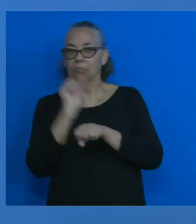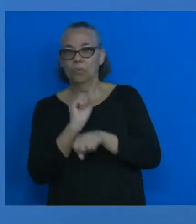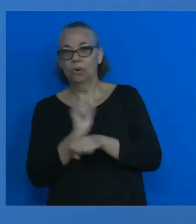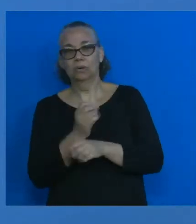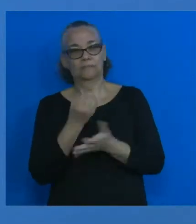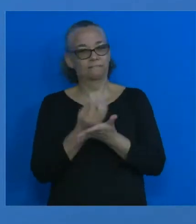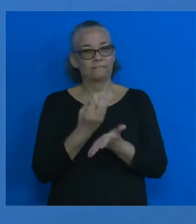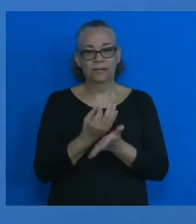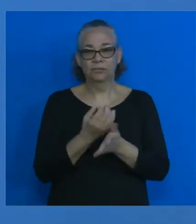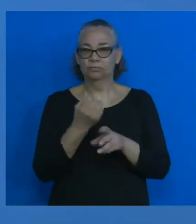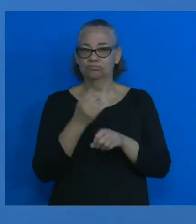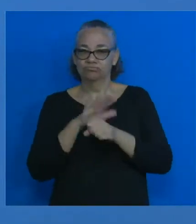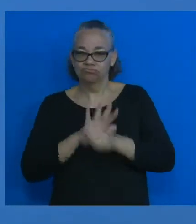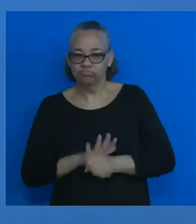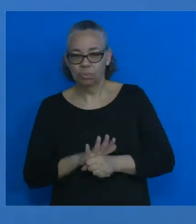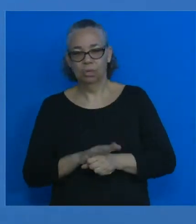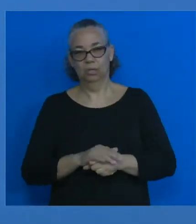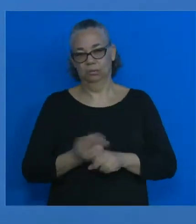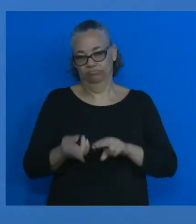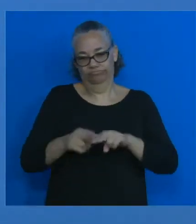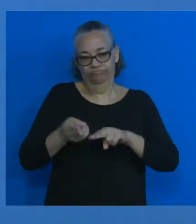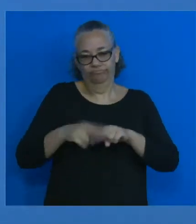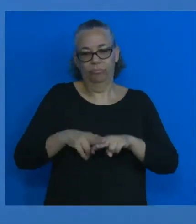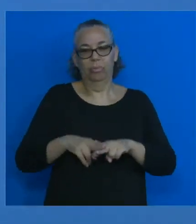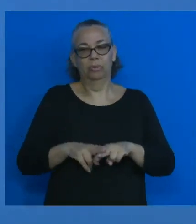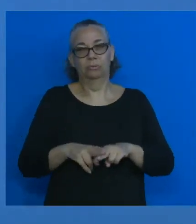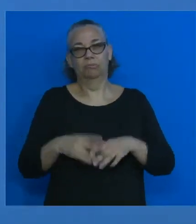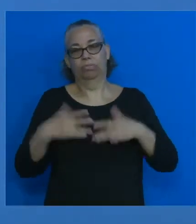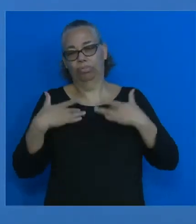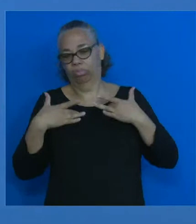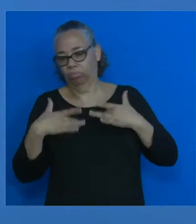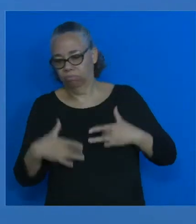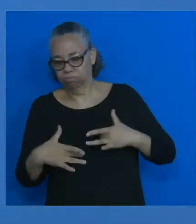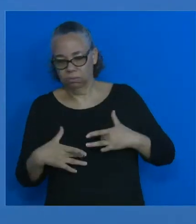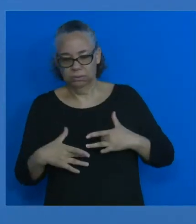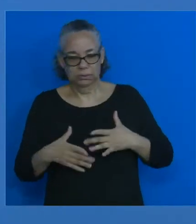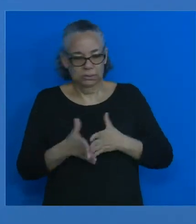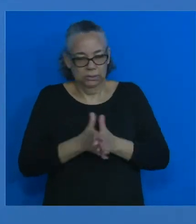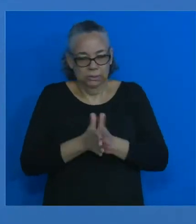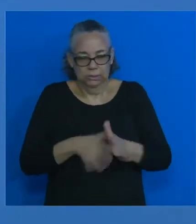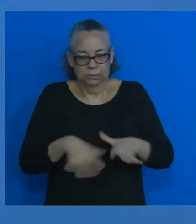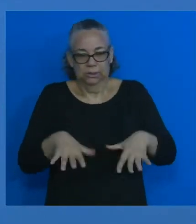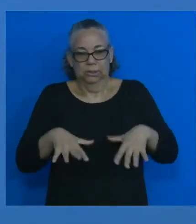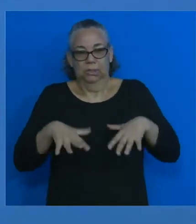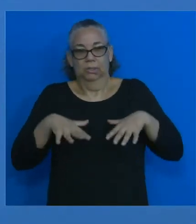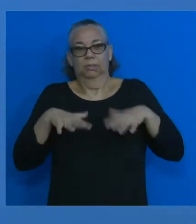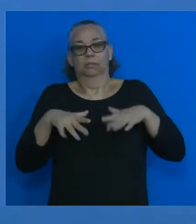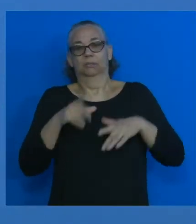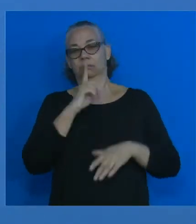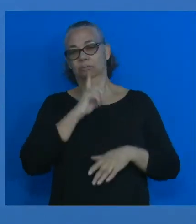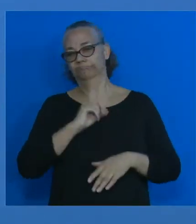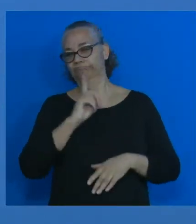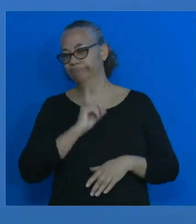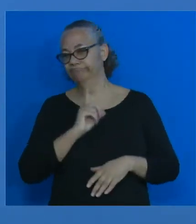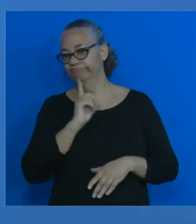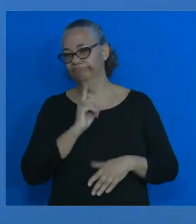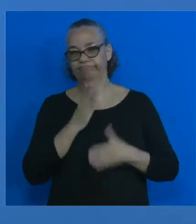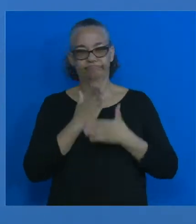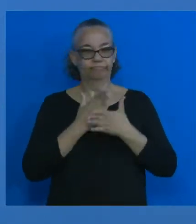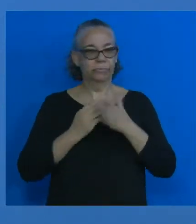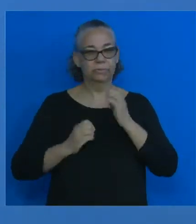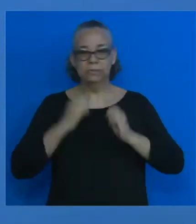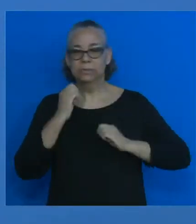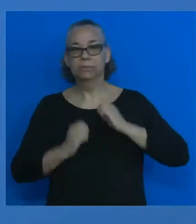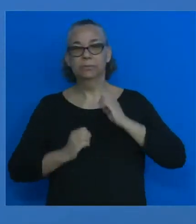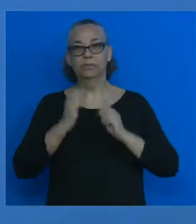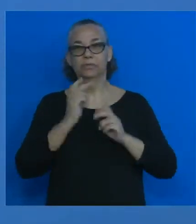stresses, are increasing for many. Depression, anxiety, feeling alone are just some of the emotions that